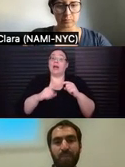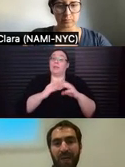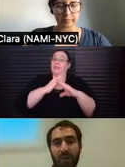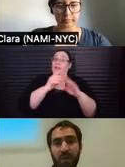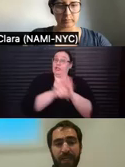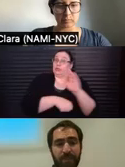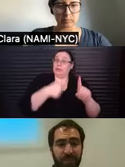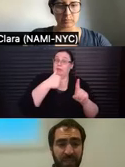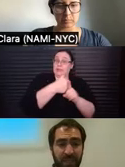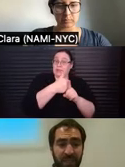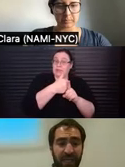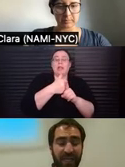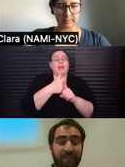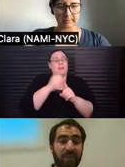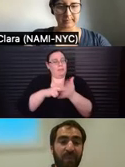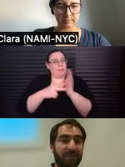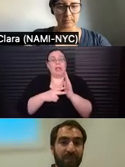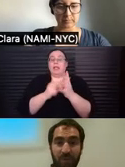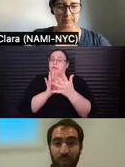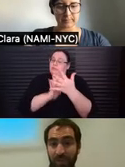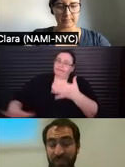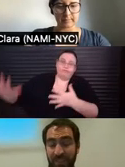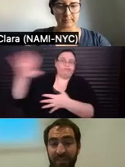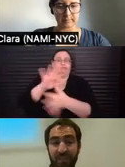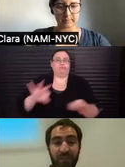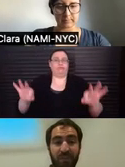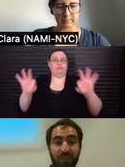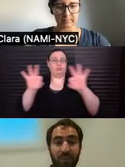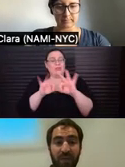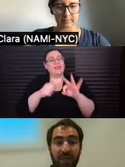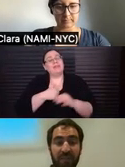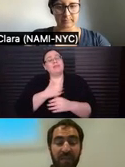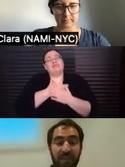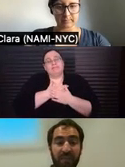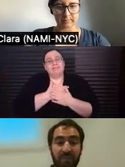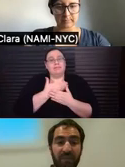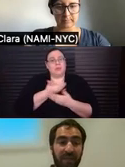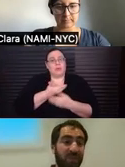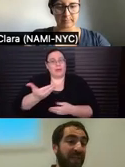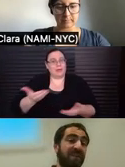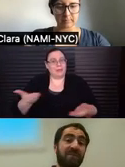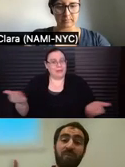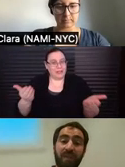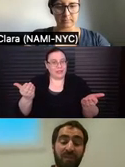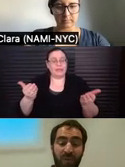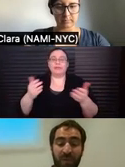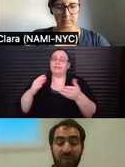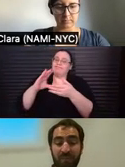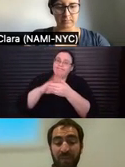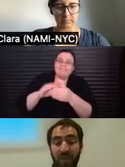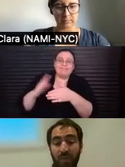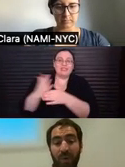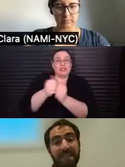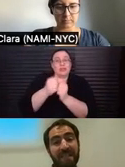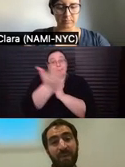top priority. And I'm so thankful to be welcomed here to share with you all